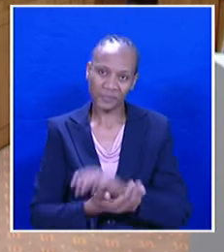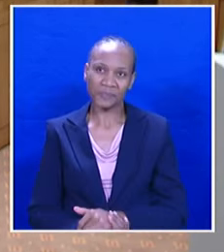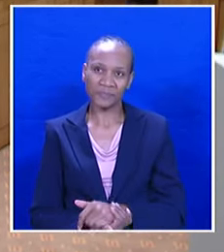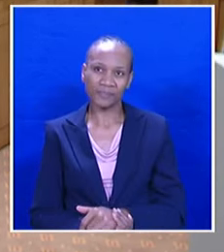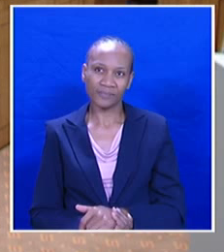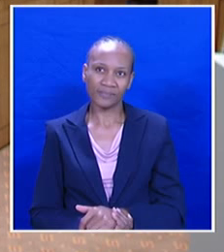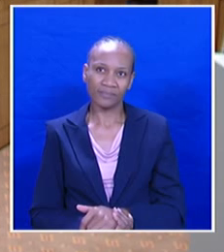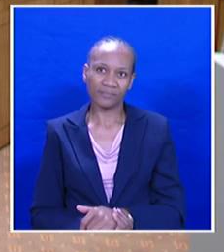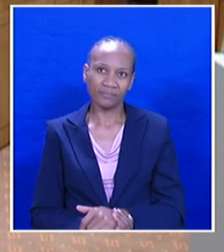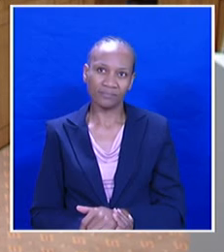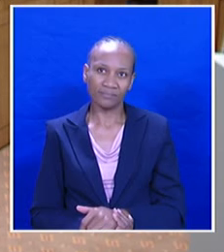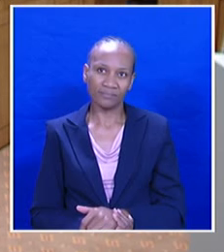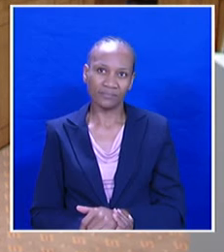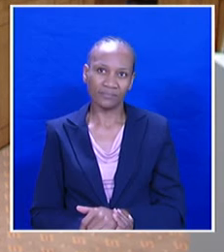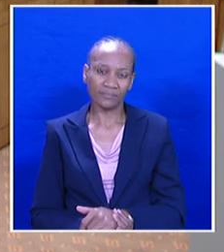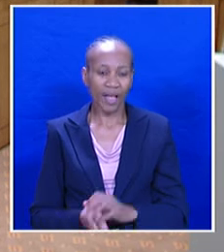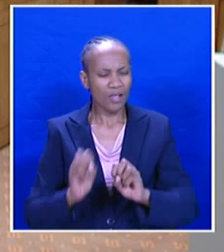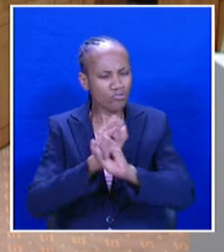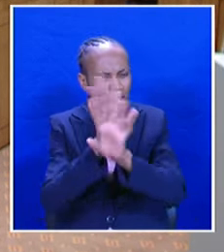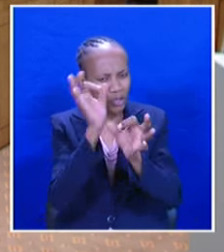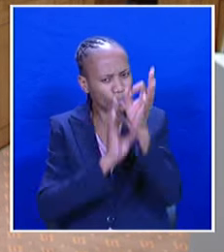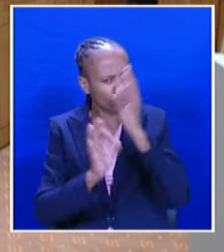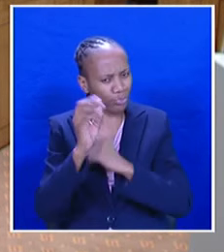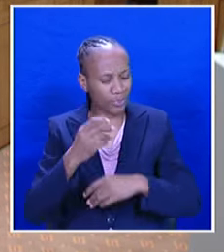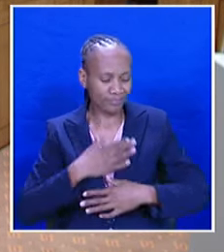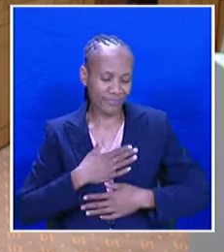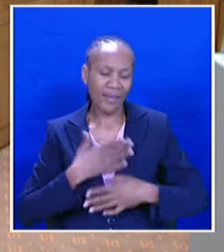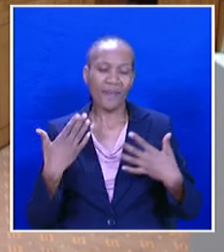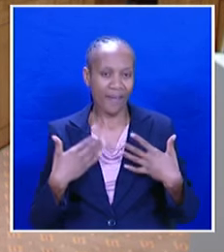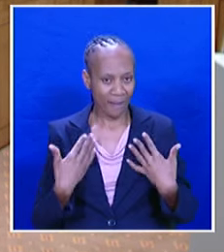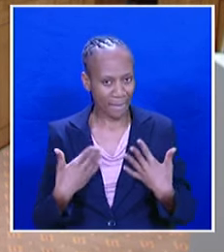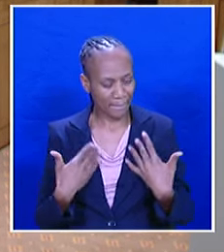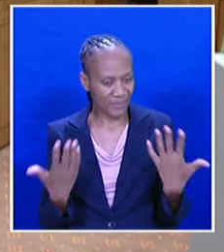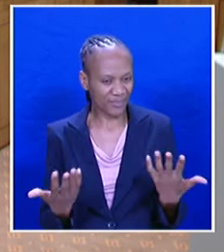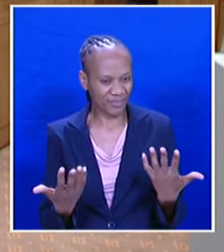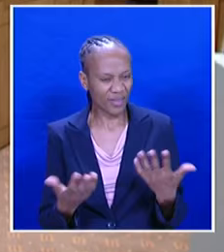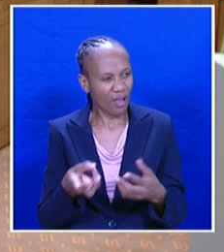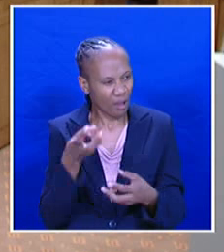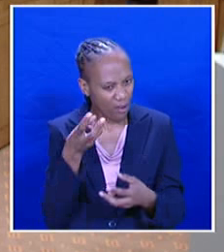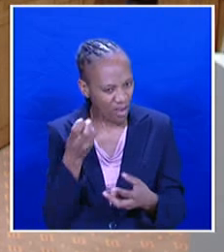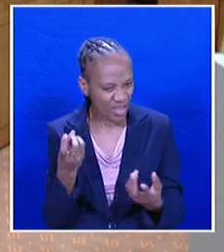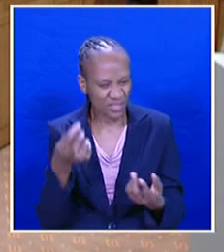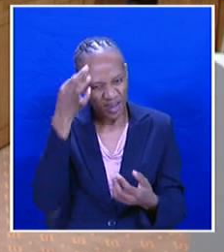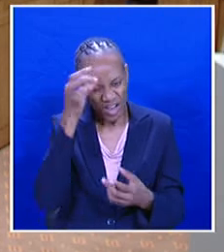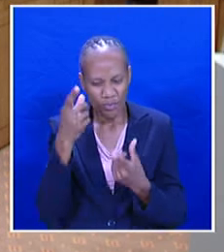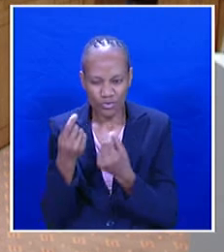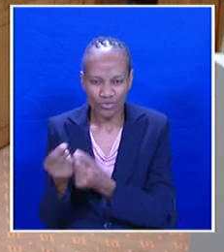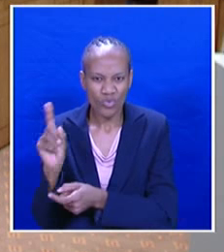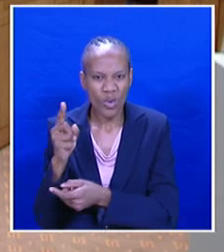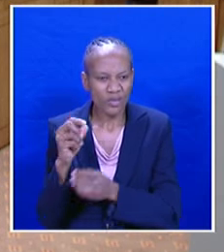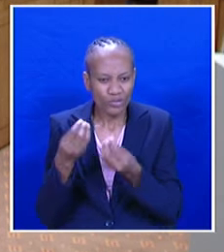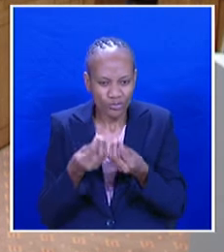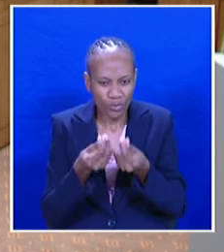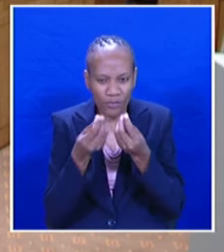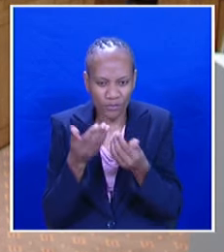for the clarity that you have given with regards to the various interventions by the government of the Republic of South Africa in trying